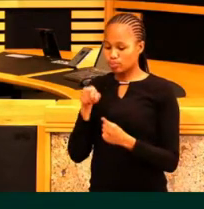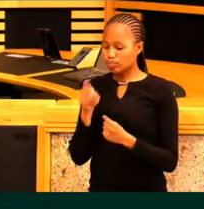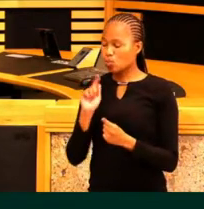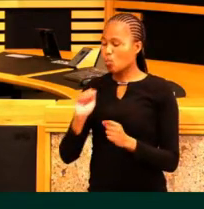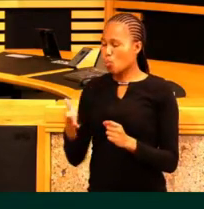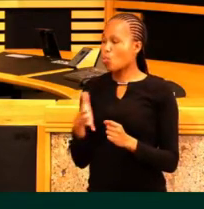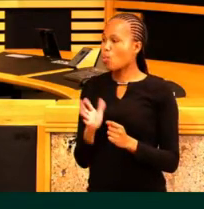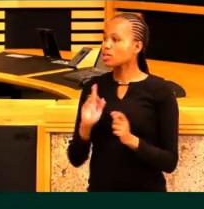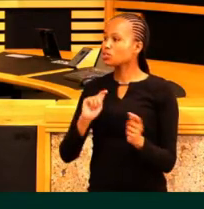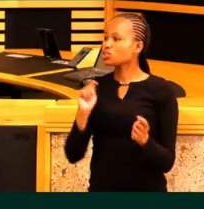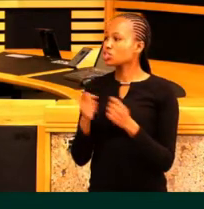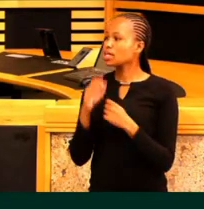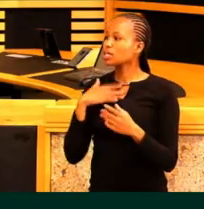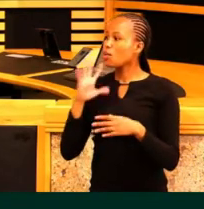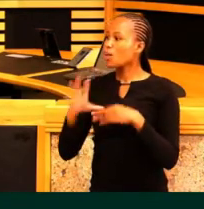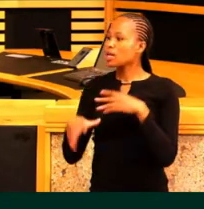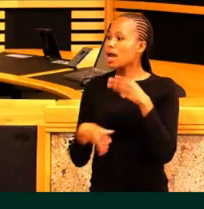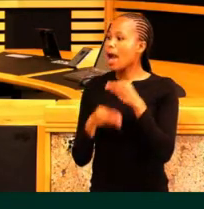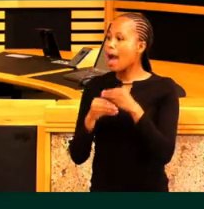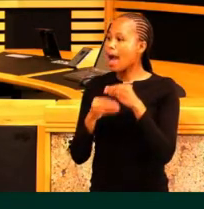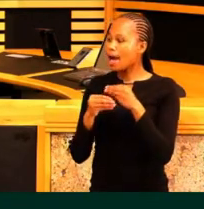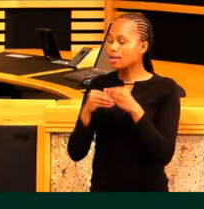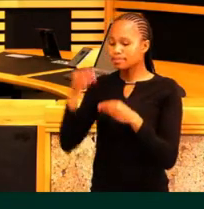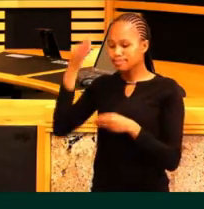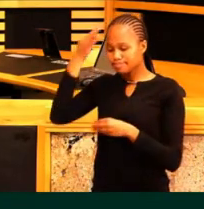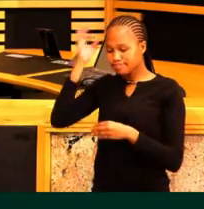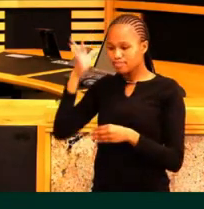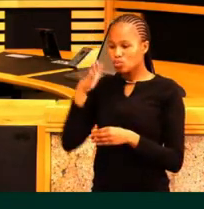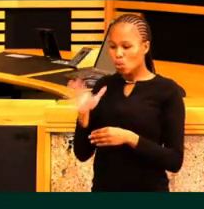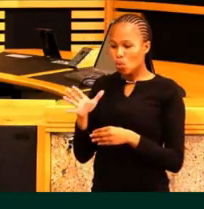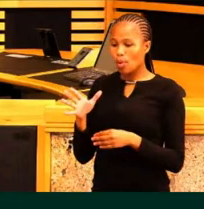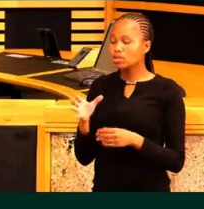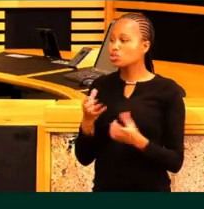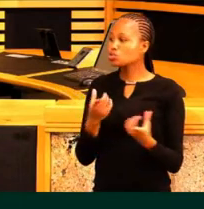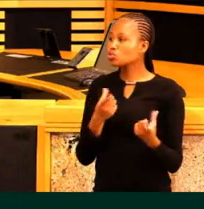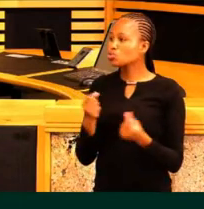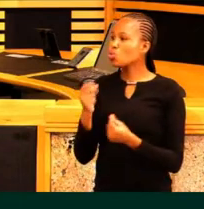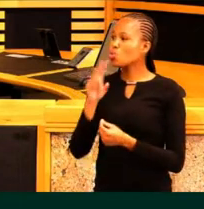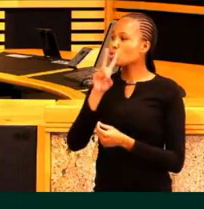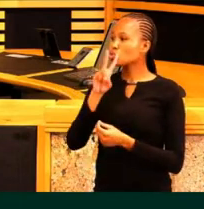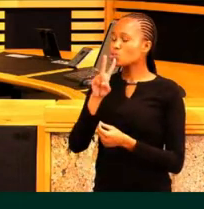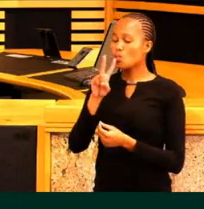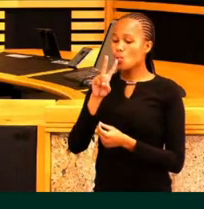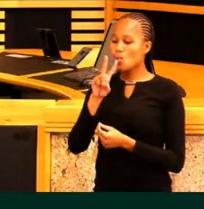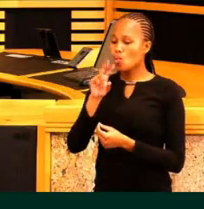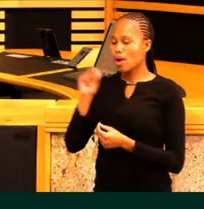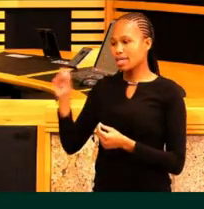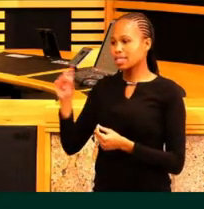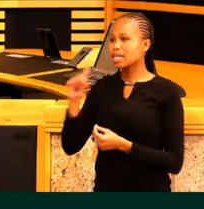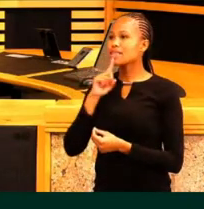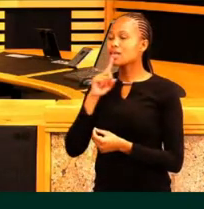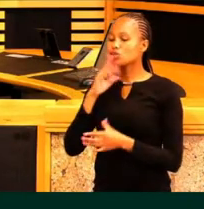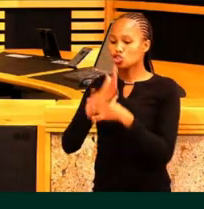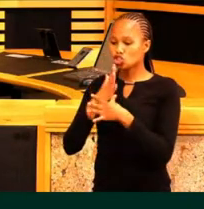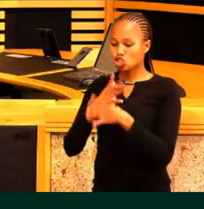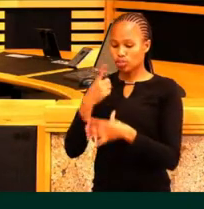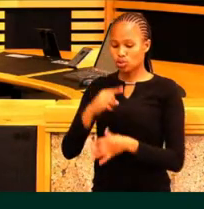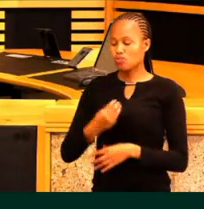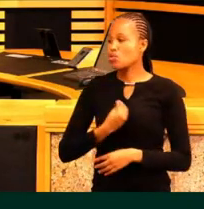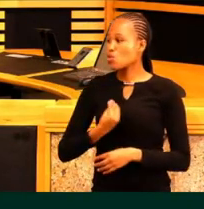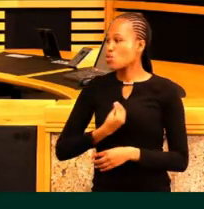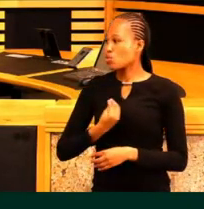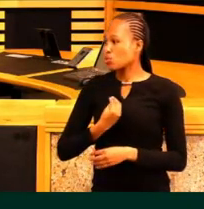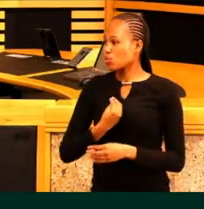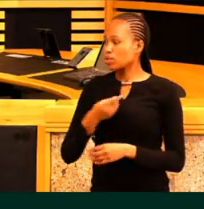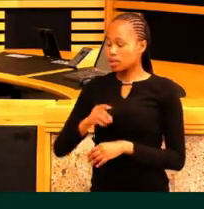to add that the government is targeting to create 200 000 jobs for young people in this this is what we have said in our state